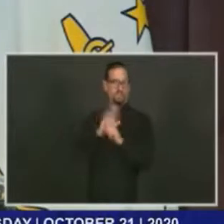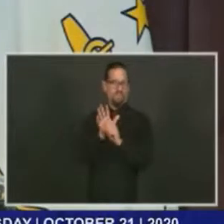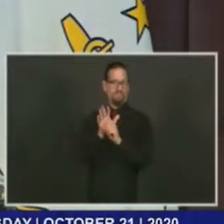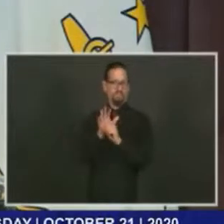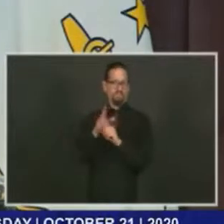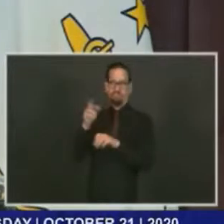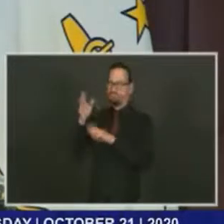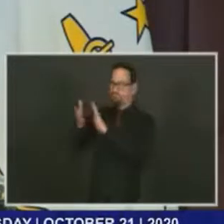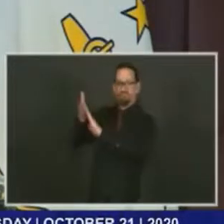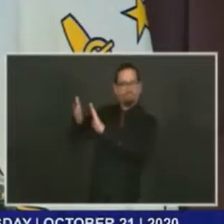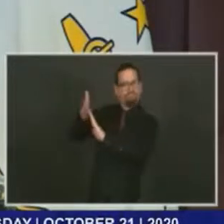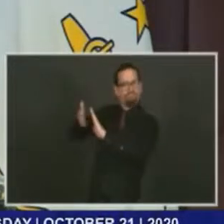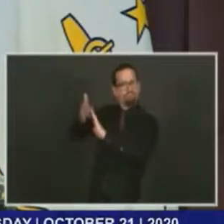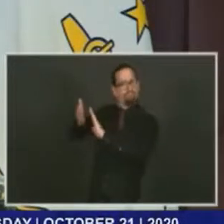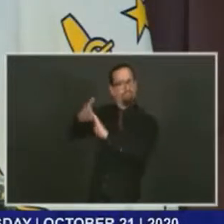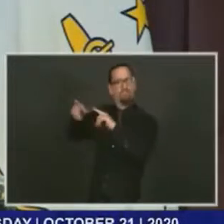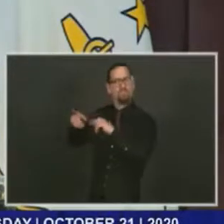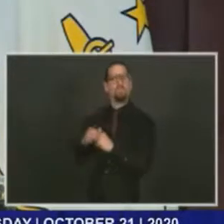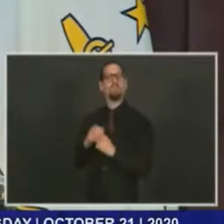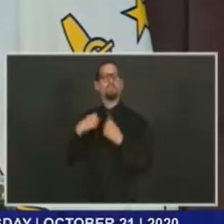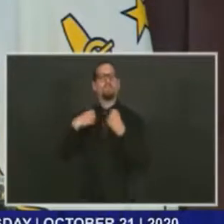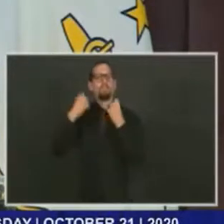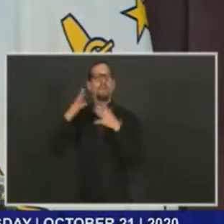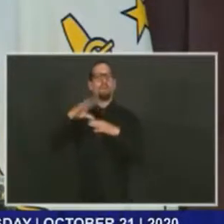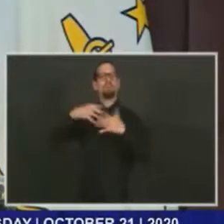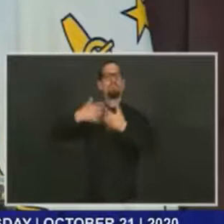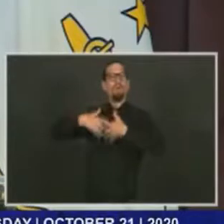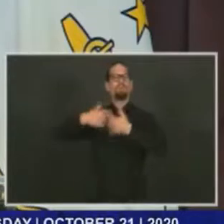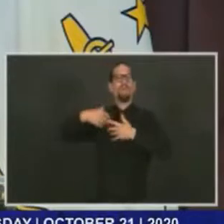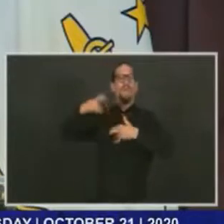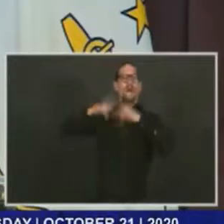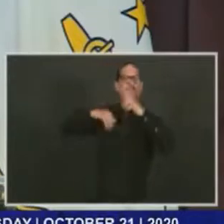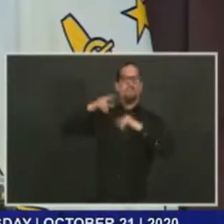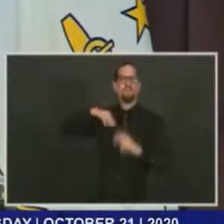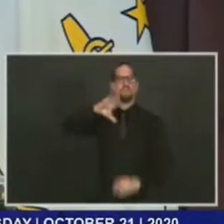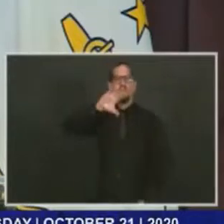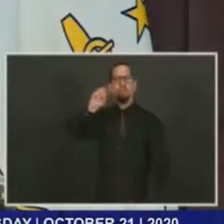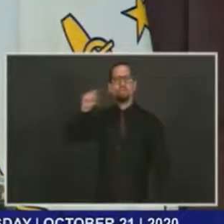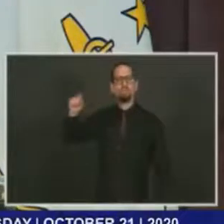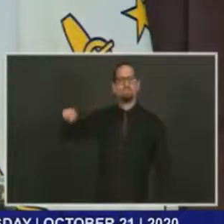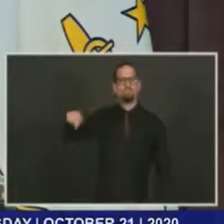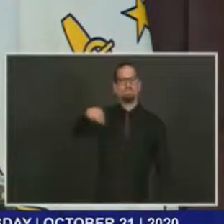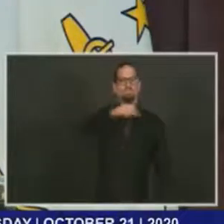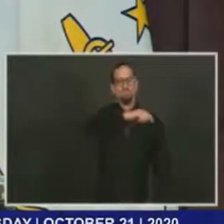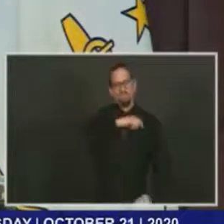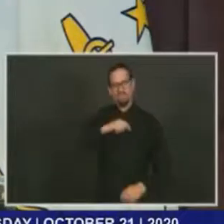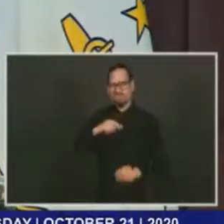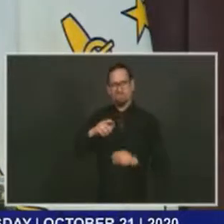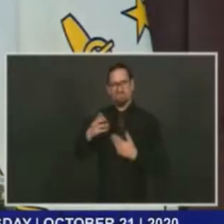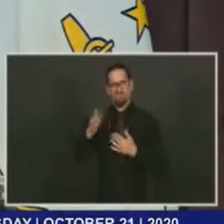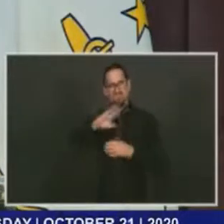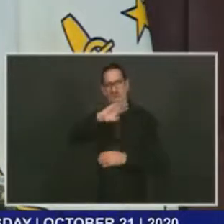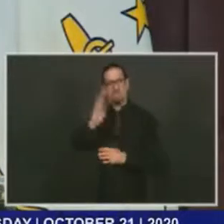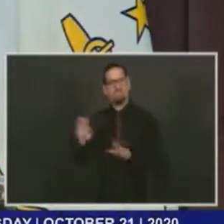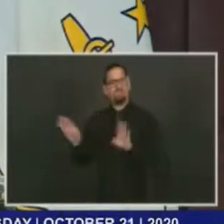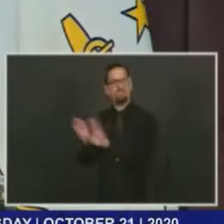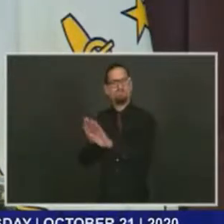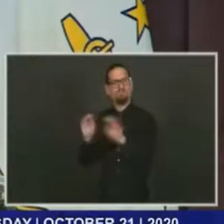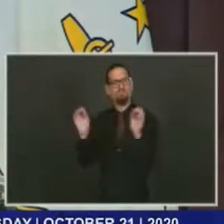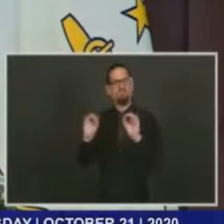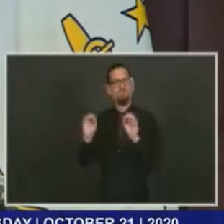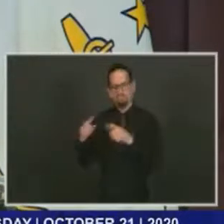I allowed manufacturers and construction sites to stay open the entire time, which was different than most states in